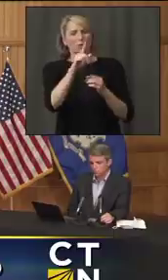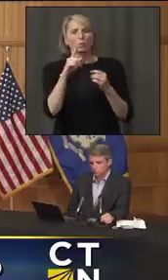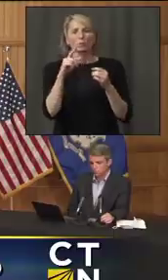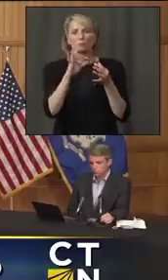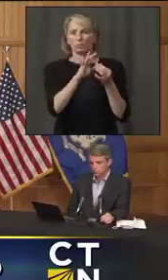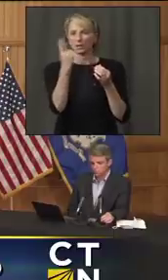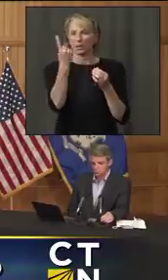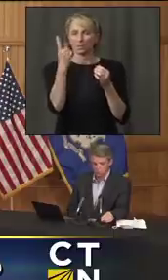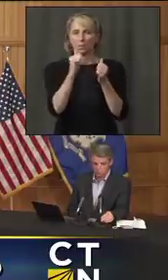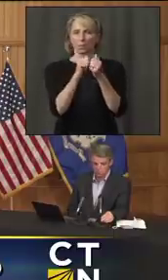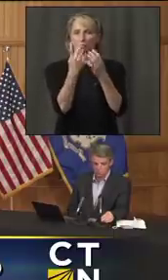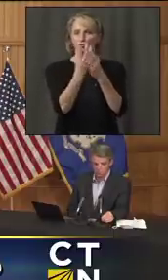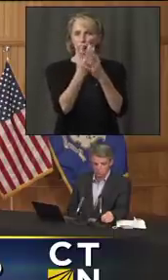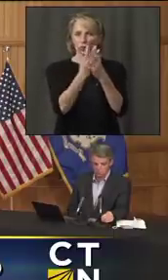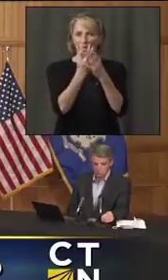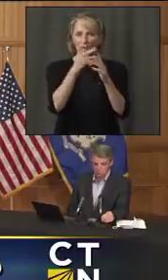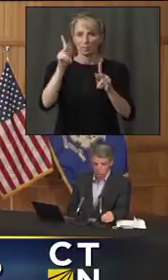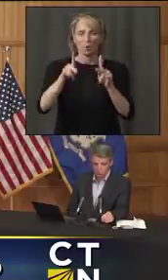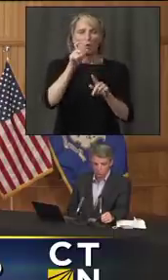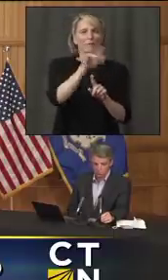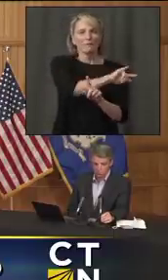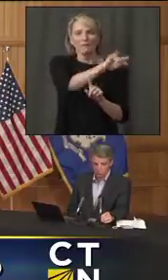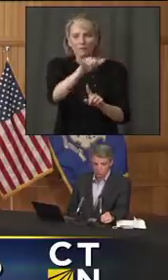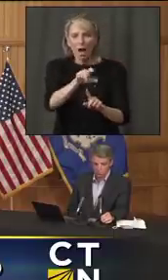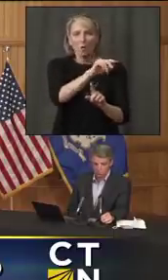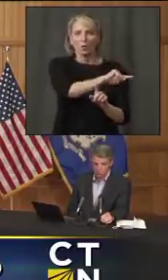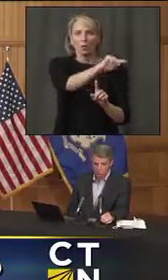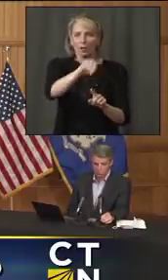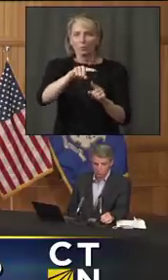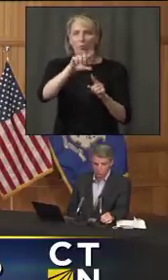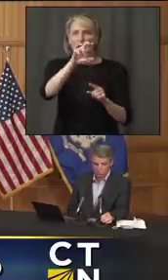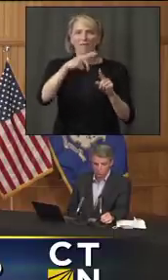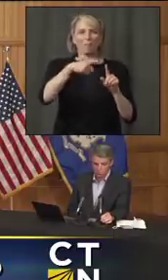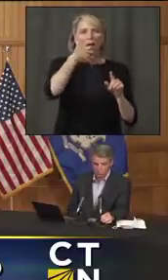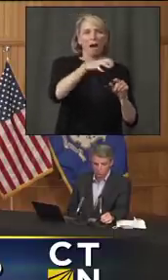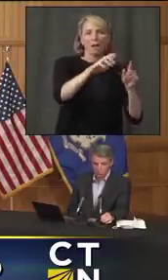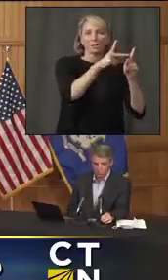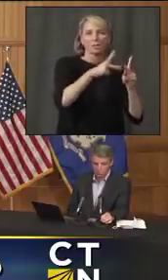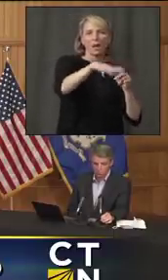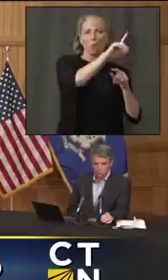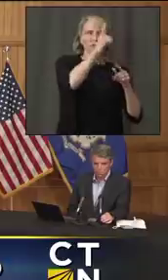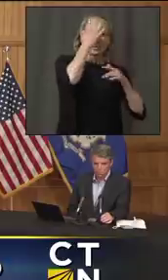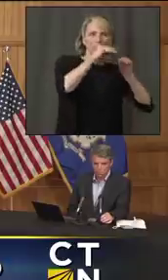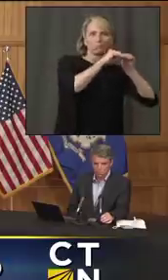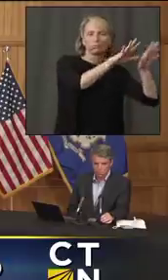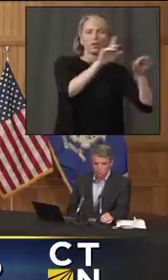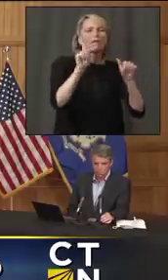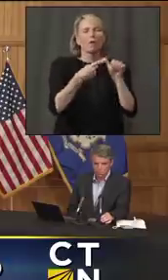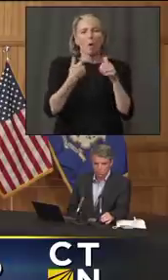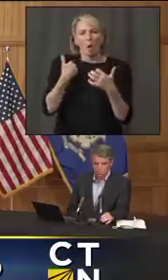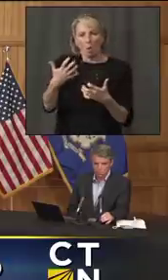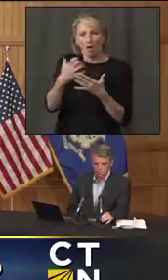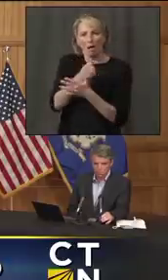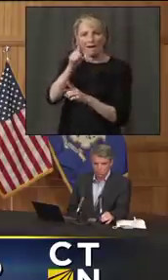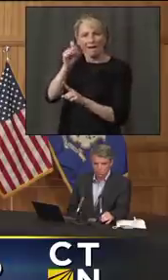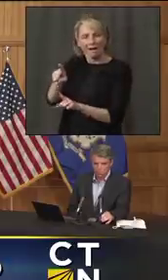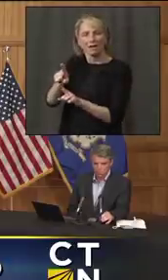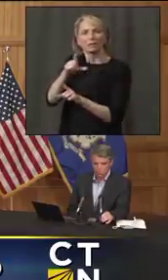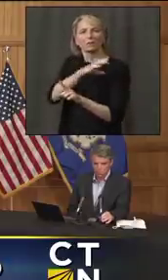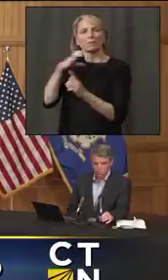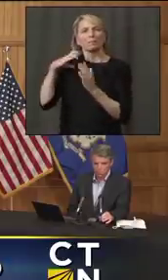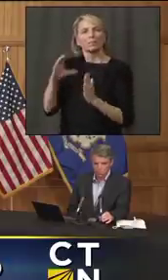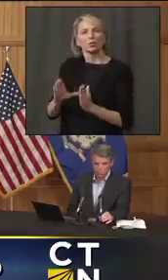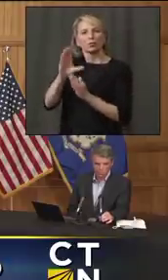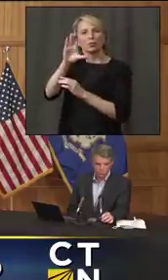people that are entering Connecticut from hotspots, for Commissioner Cardona, If you can speak about the